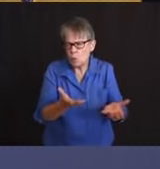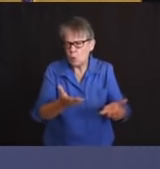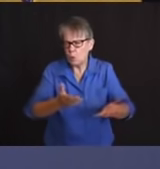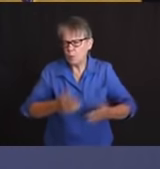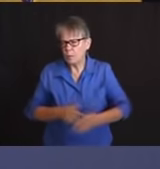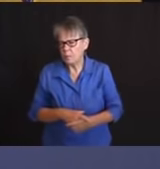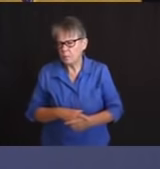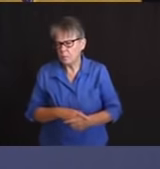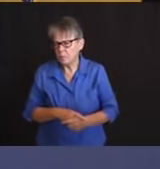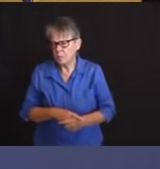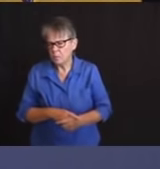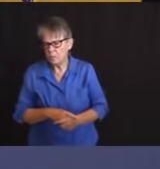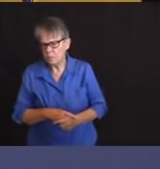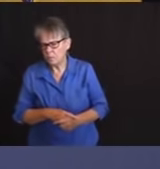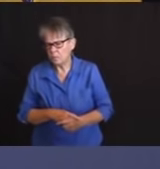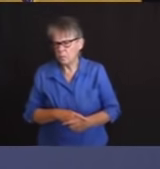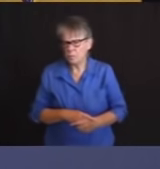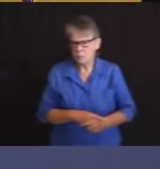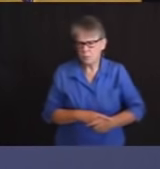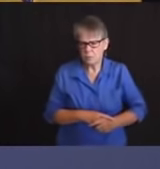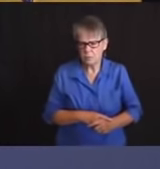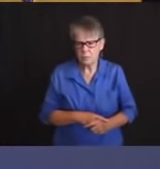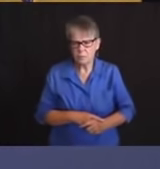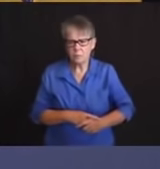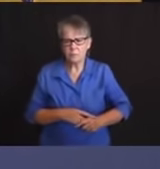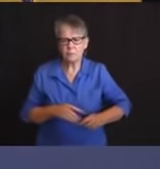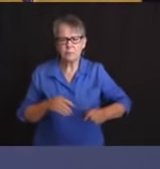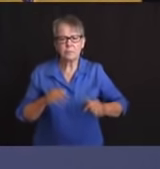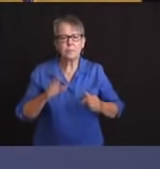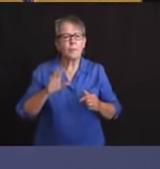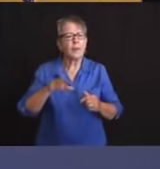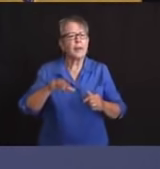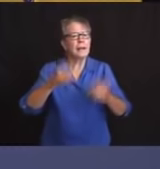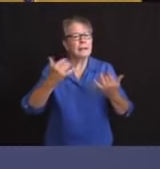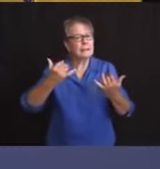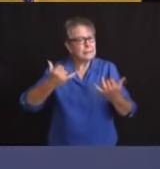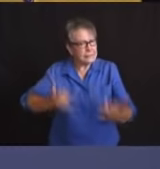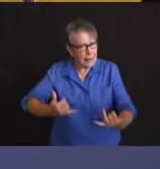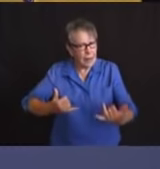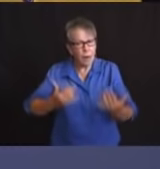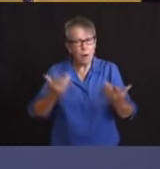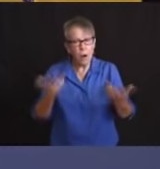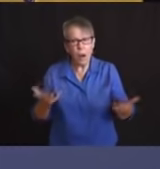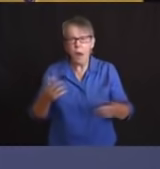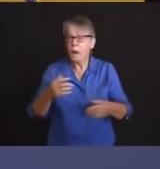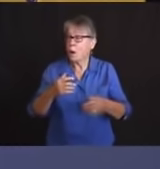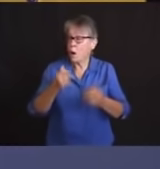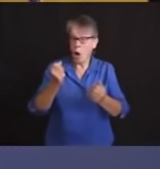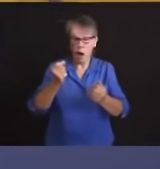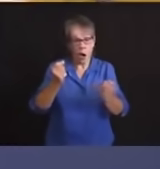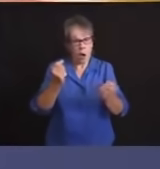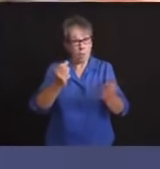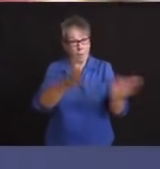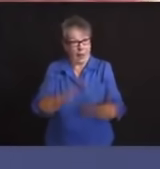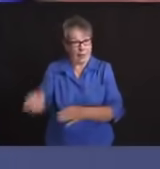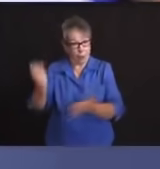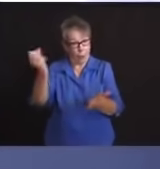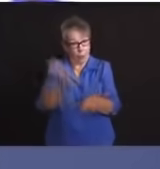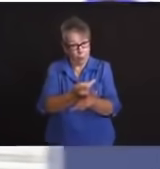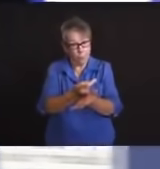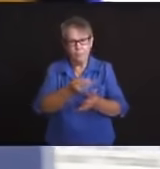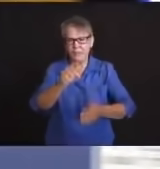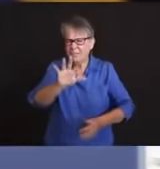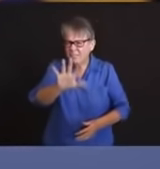plans are in the tank. But Kevin, do you want to clarify that question and then also the comment on the digital divide? Sure. And